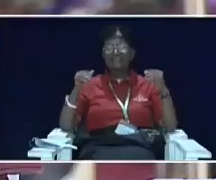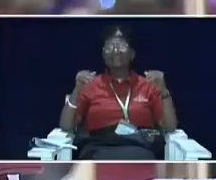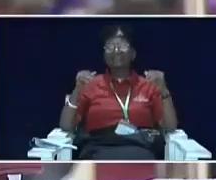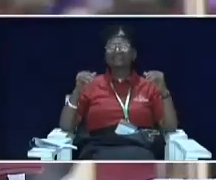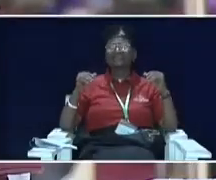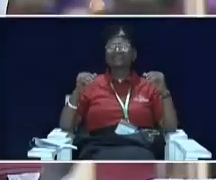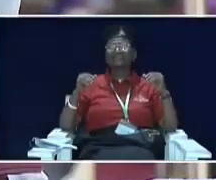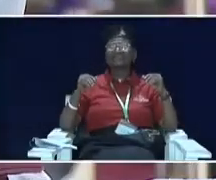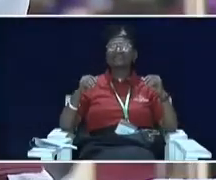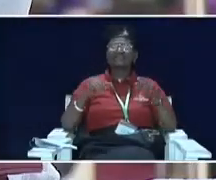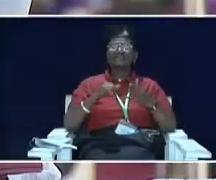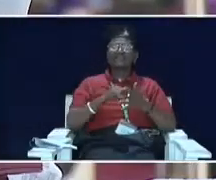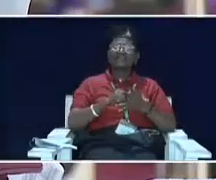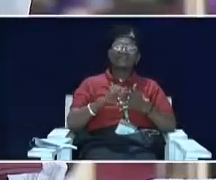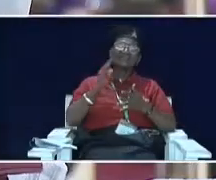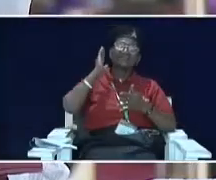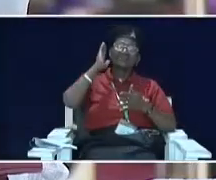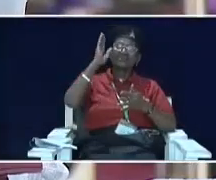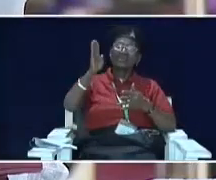It's going to be